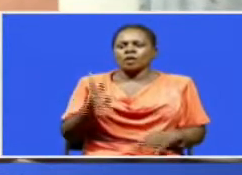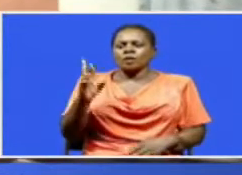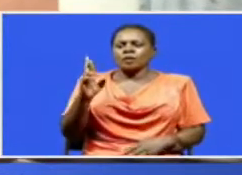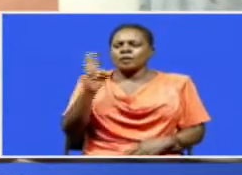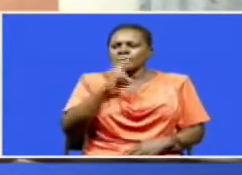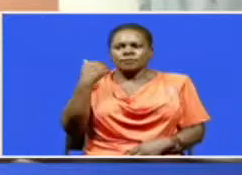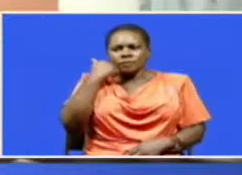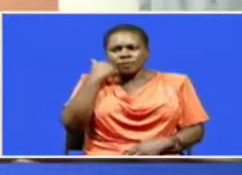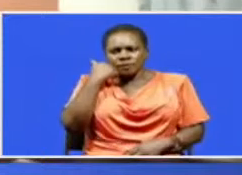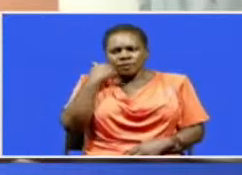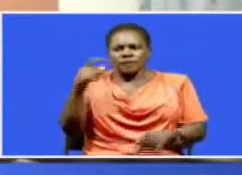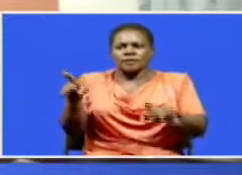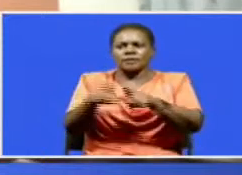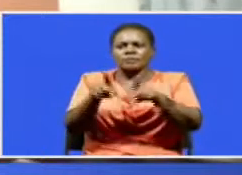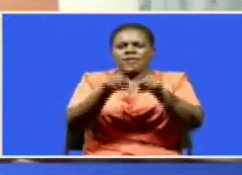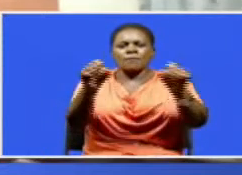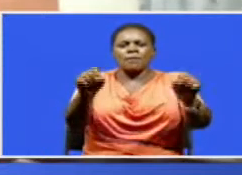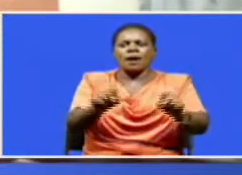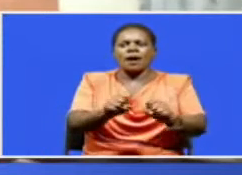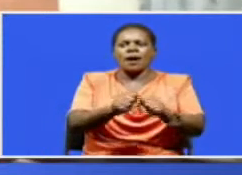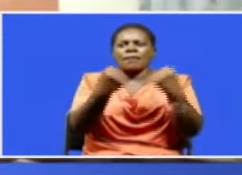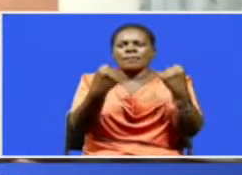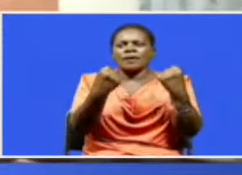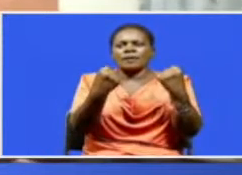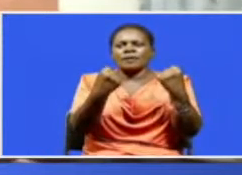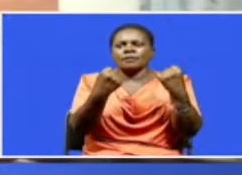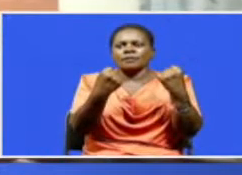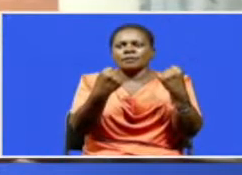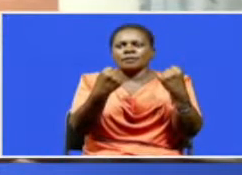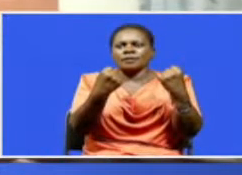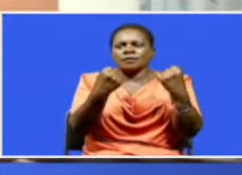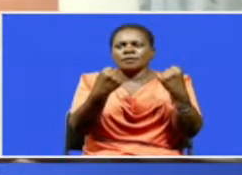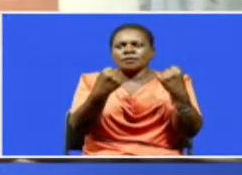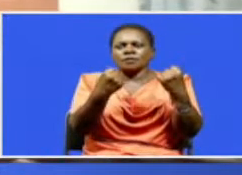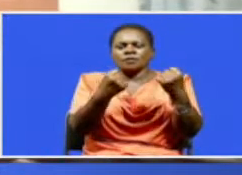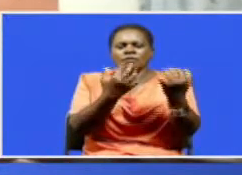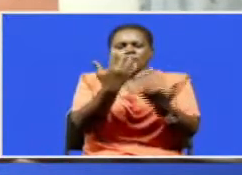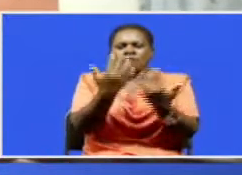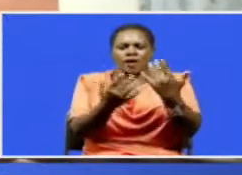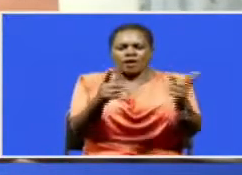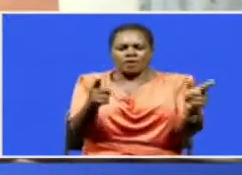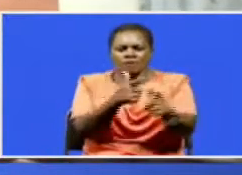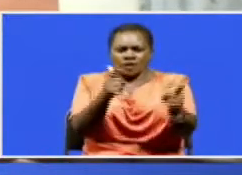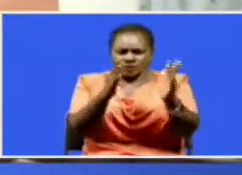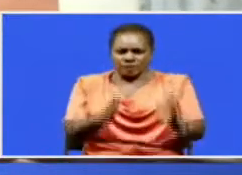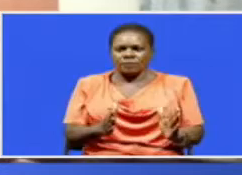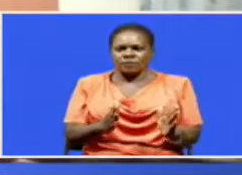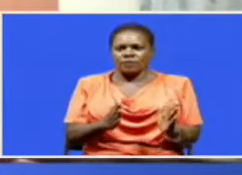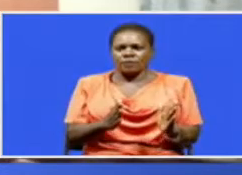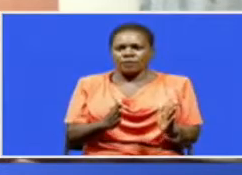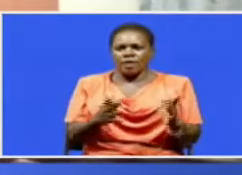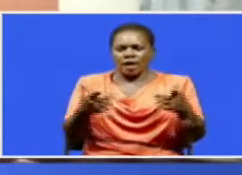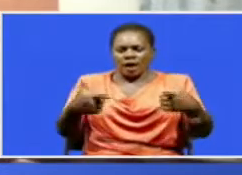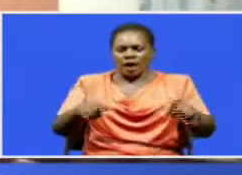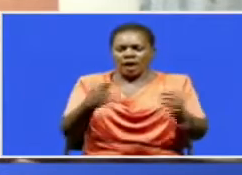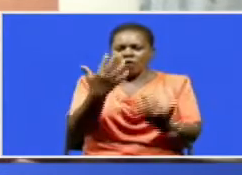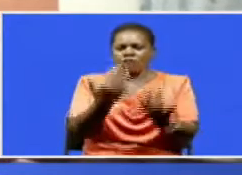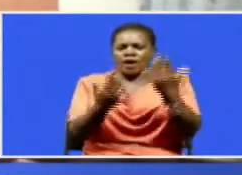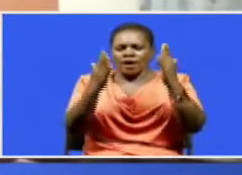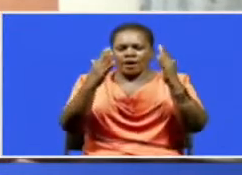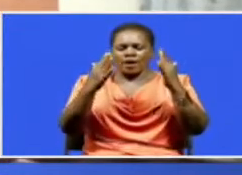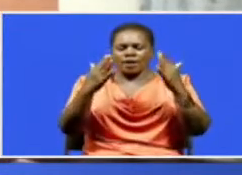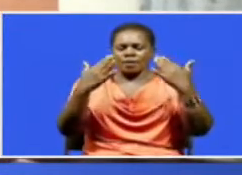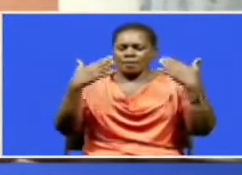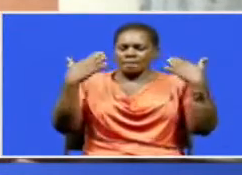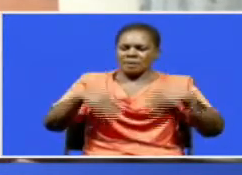a way, almost like what will happen in a drill for, let's say, firefighters. So you actually have a false fire that allows the firefighters to